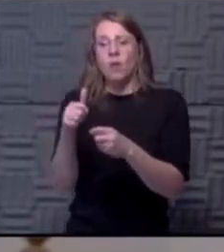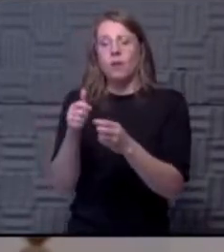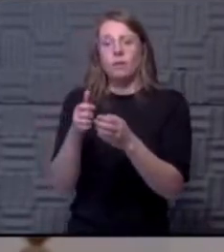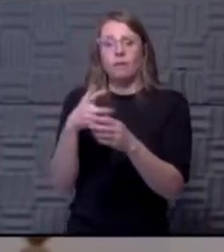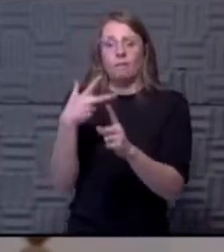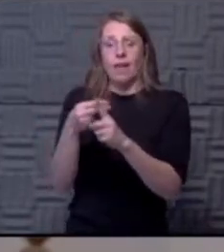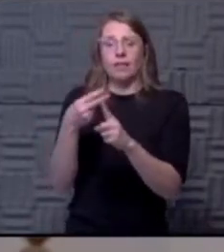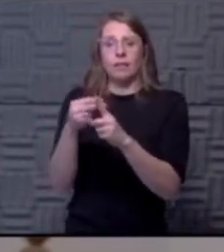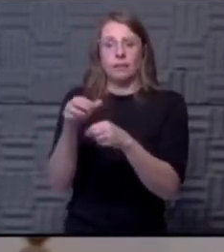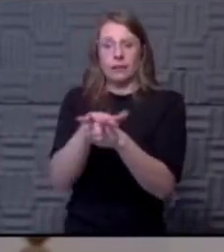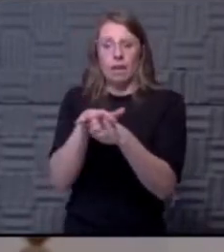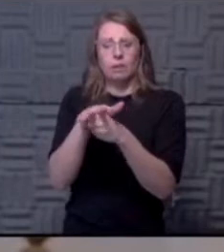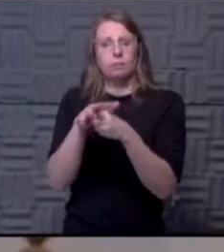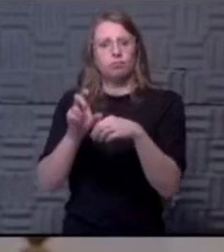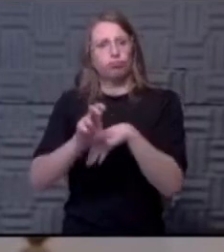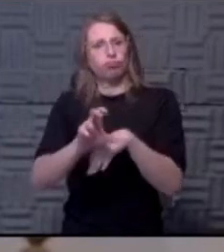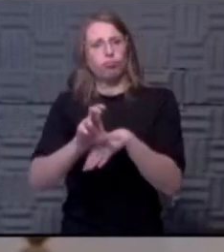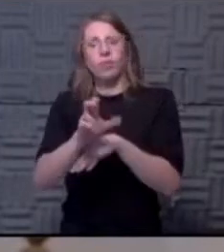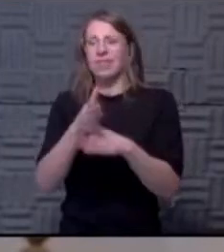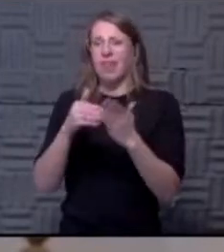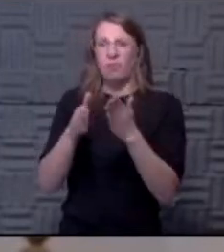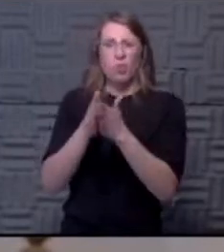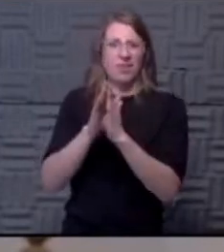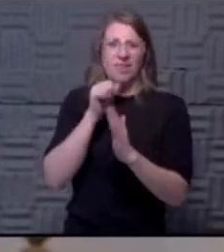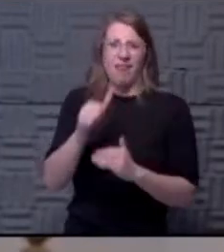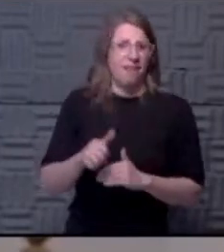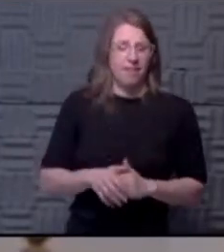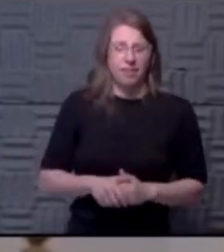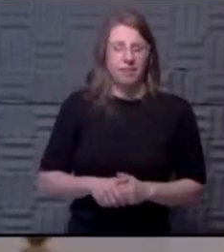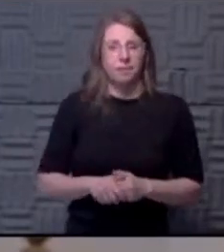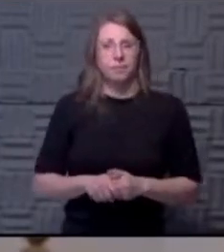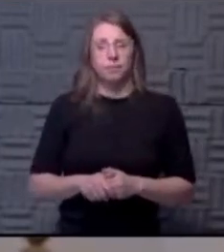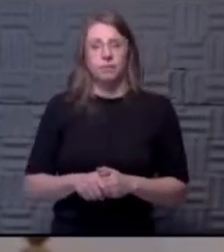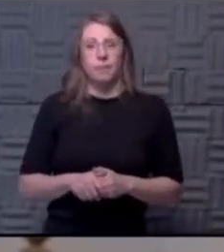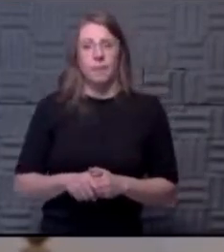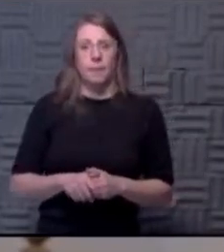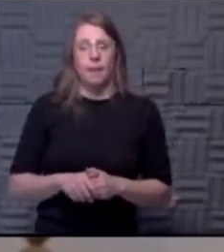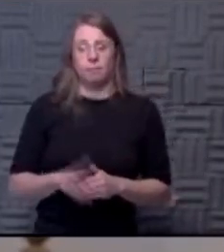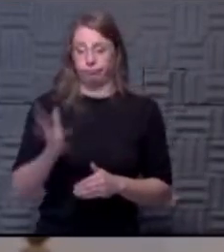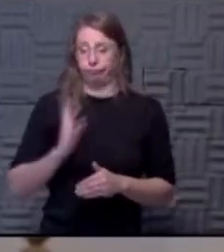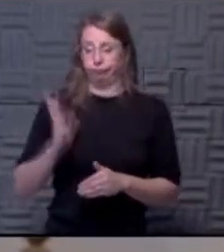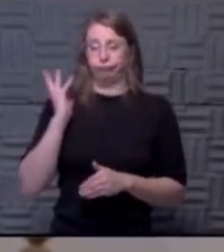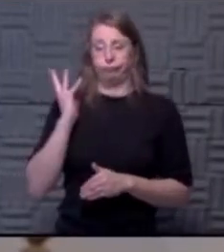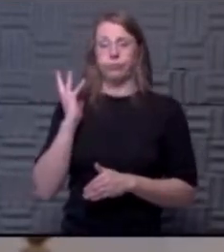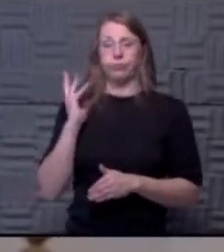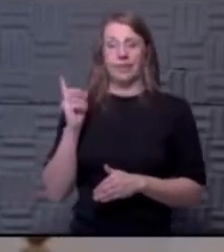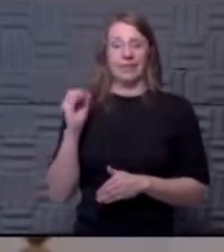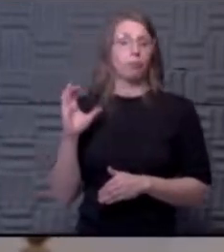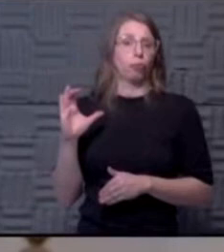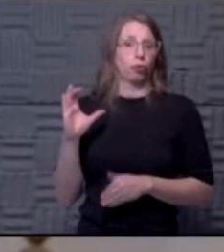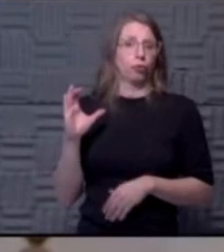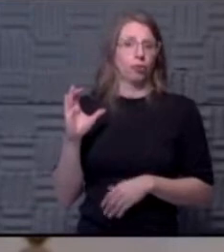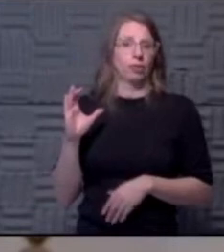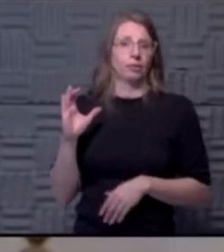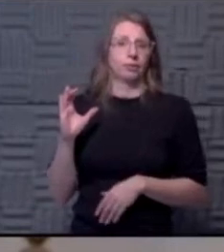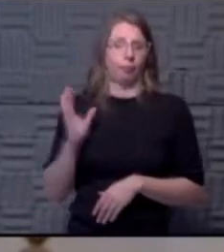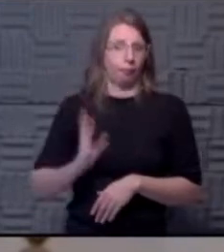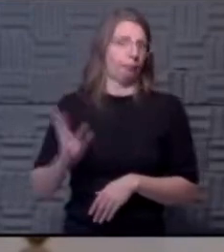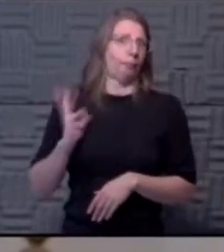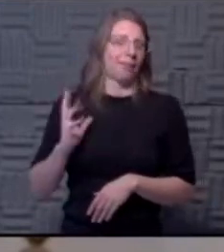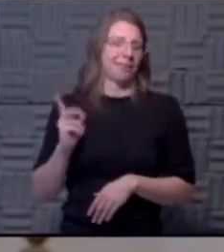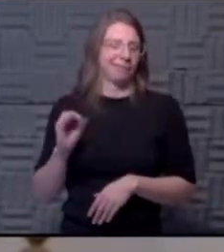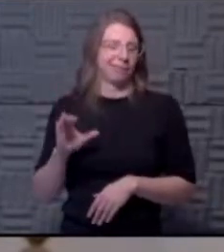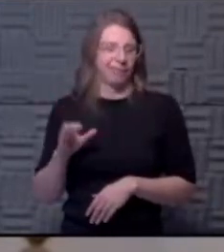it. We're pushing it out to them, but there are some not requesting it. We are, remember when we, back in the olden days, like in December, when we were